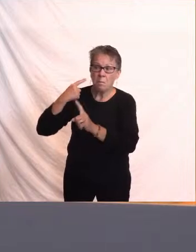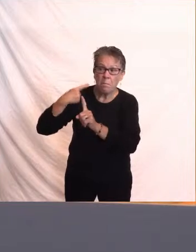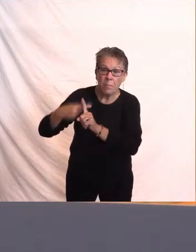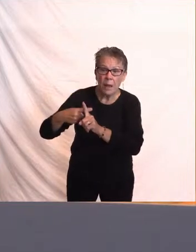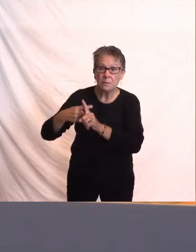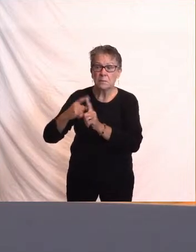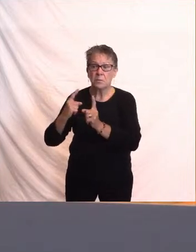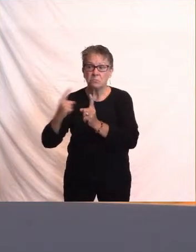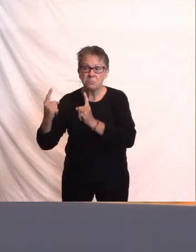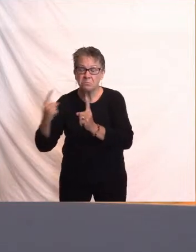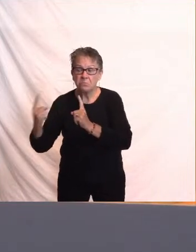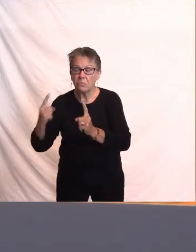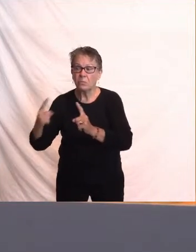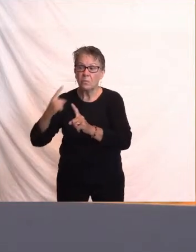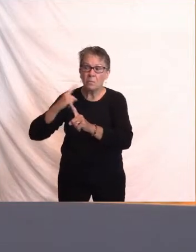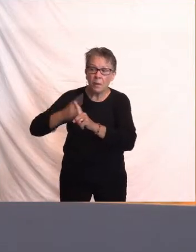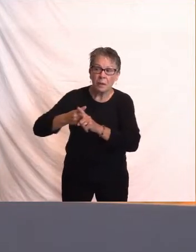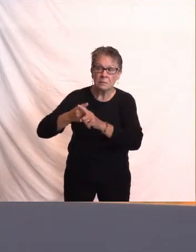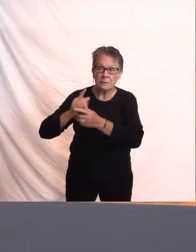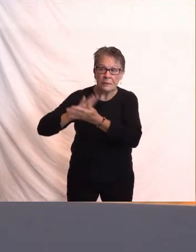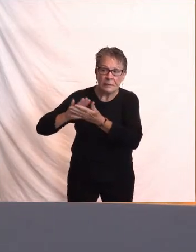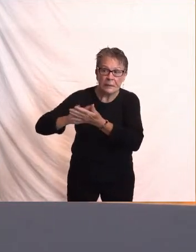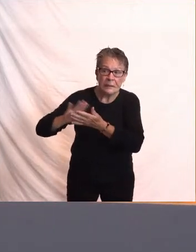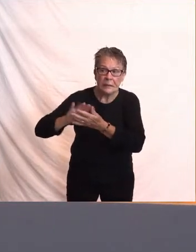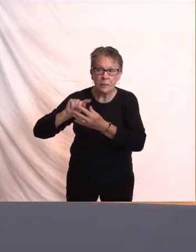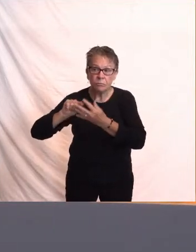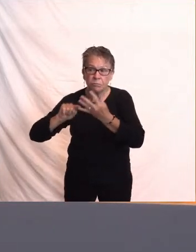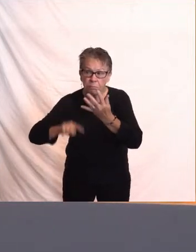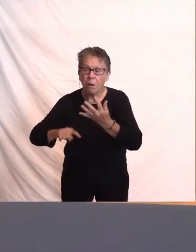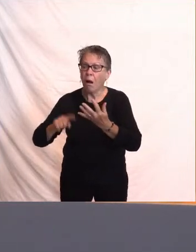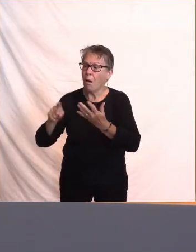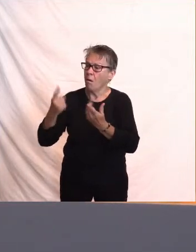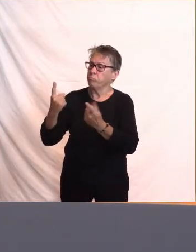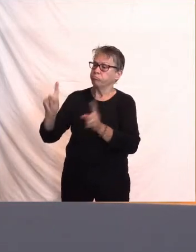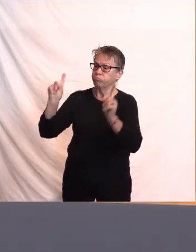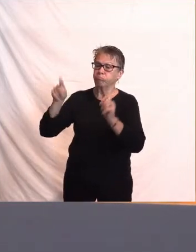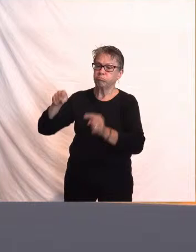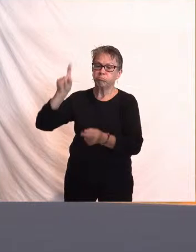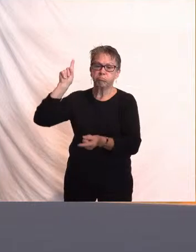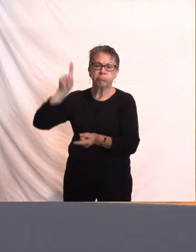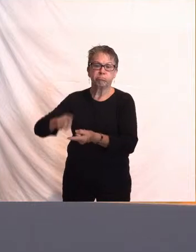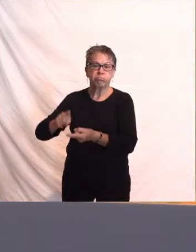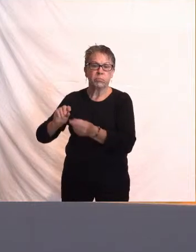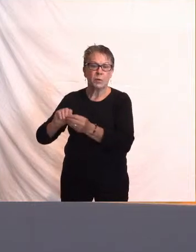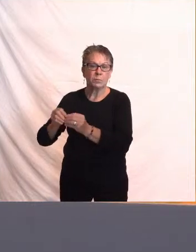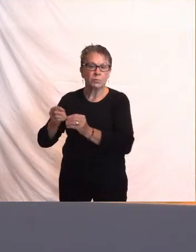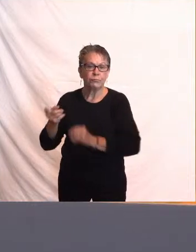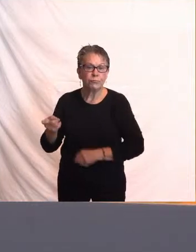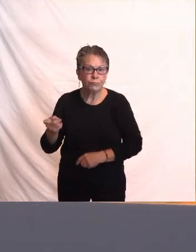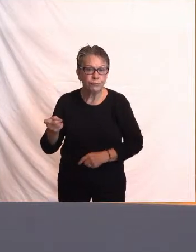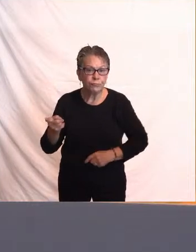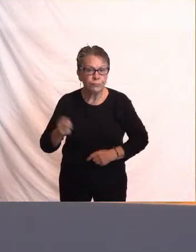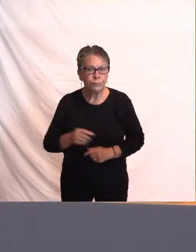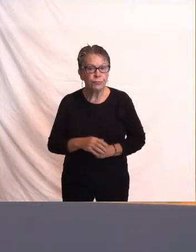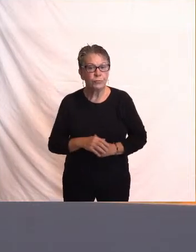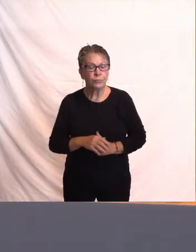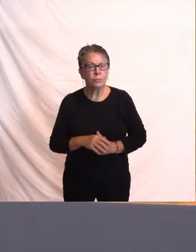but when you layer all these different things together, they are helpful. So when would